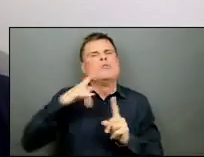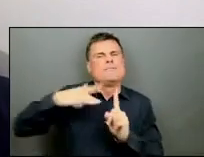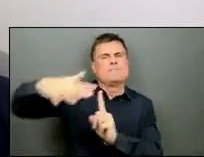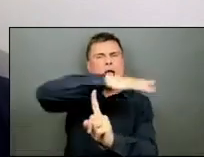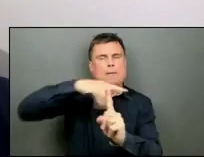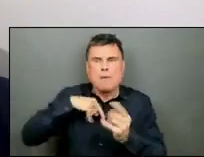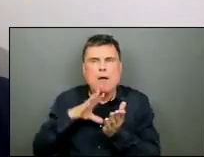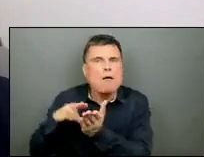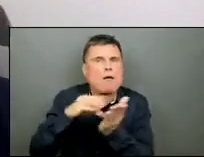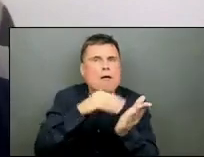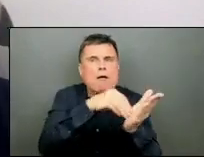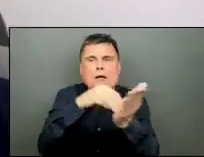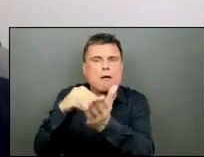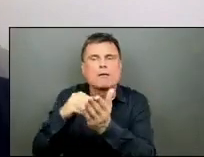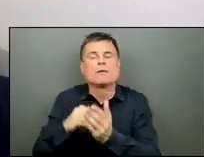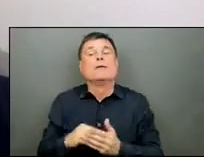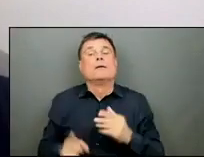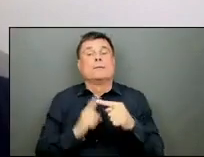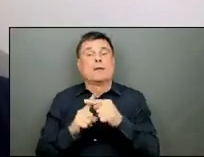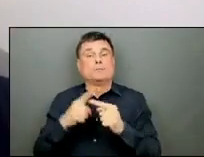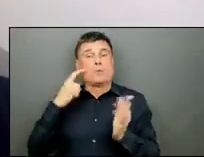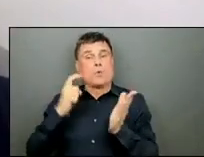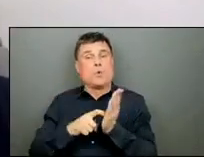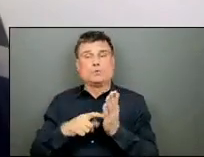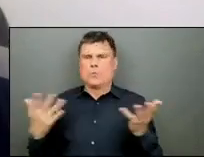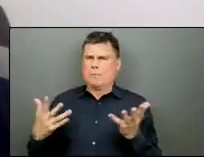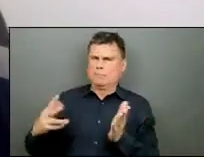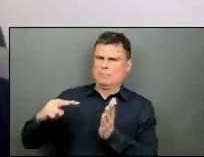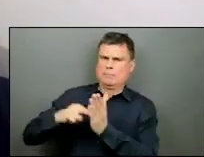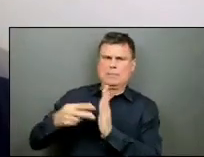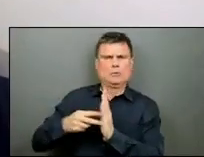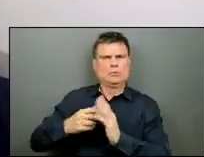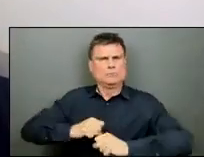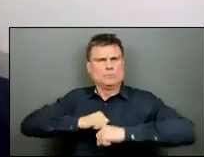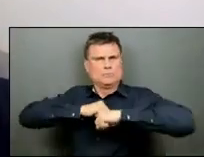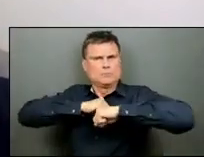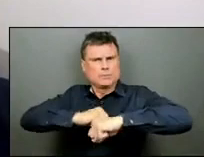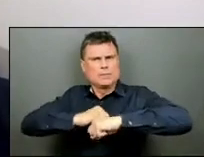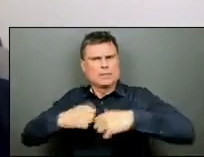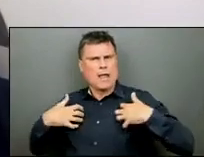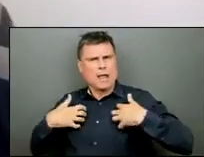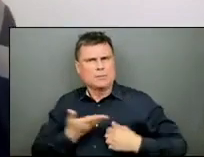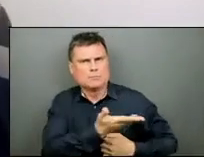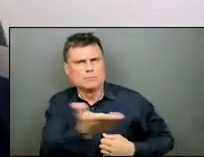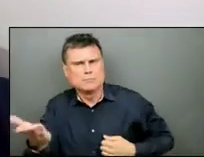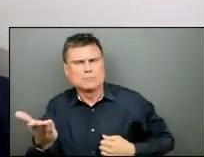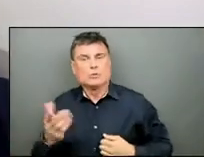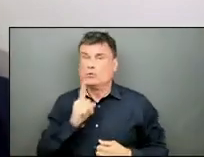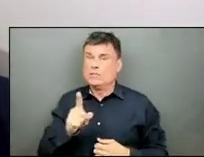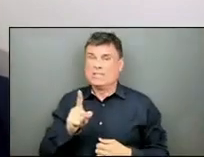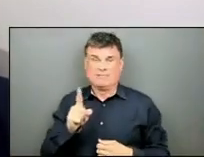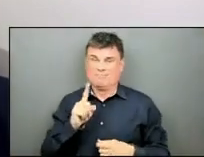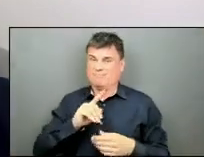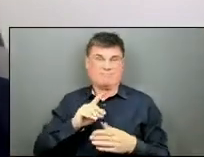what wildlife conservation means. It also has allowed me to reconnect with my heritage in a way that I couldn't